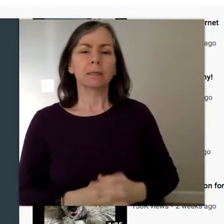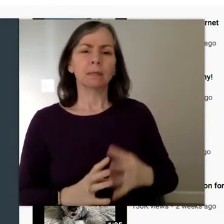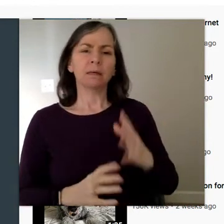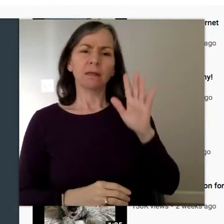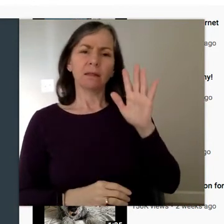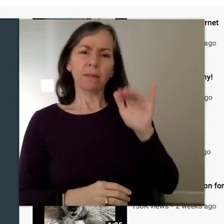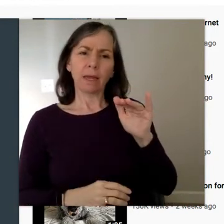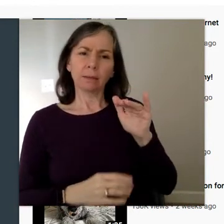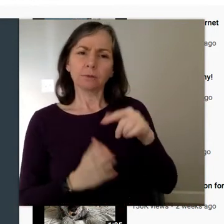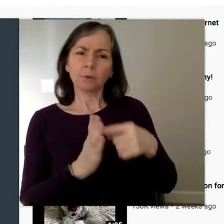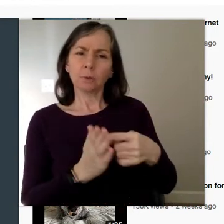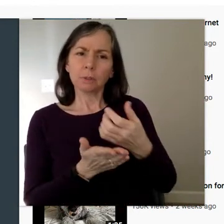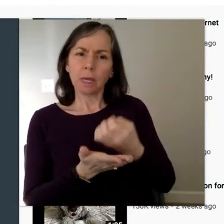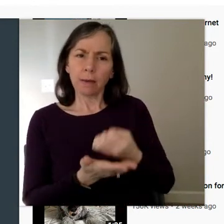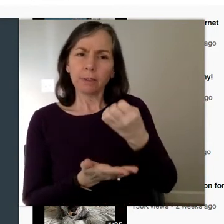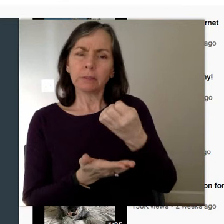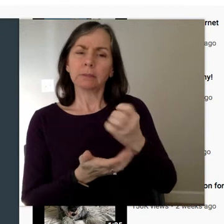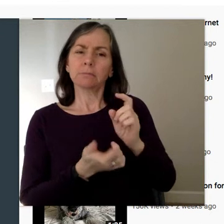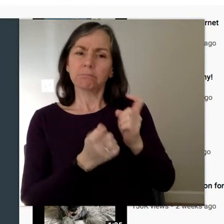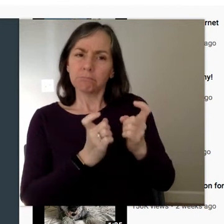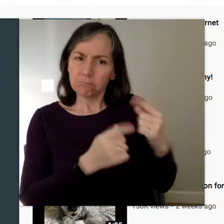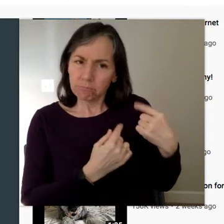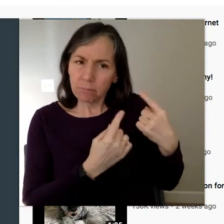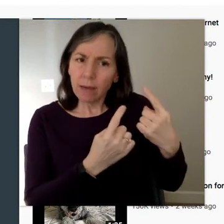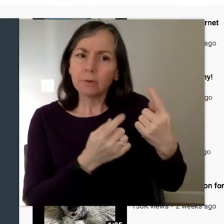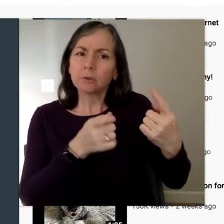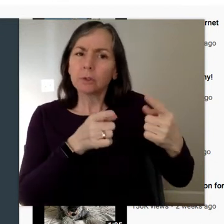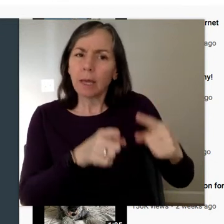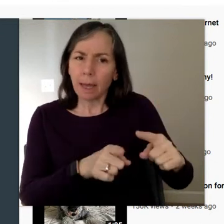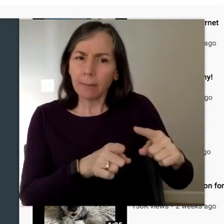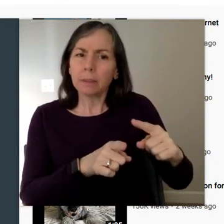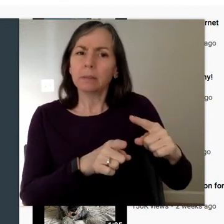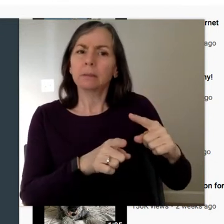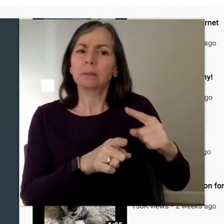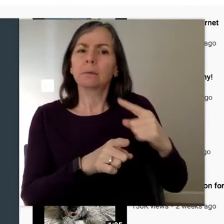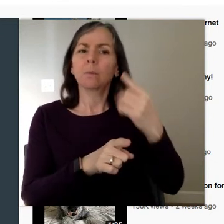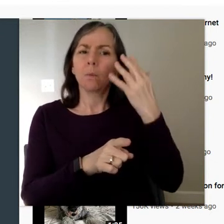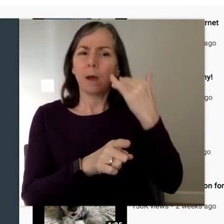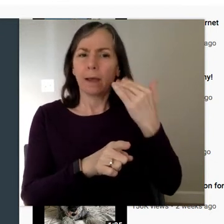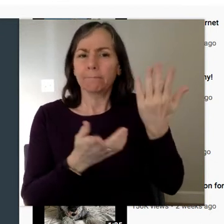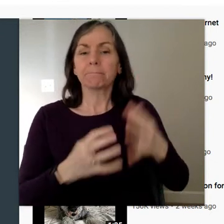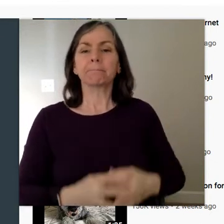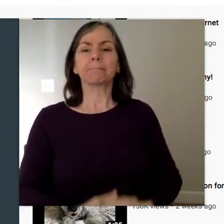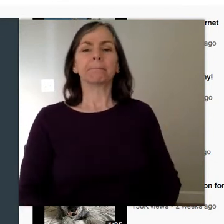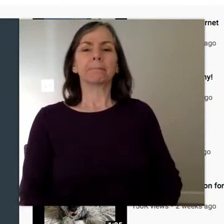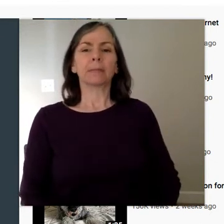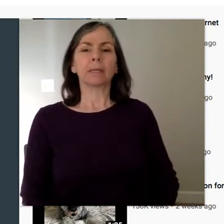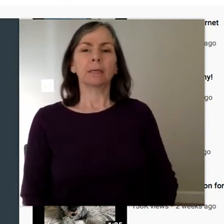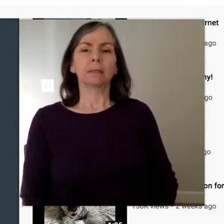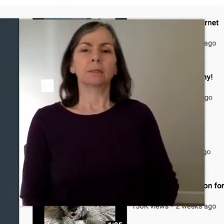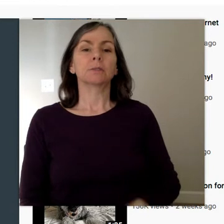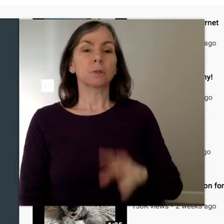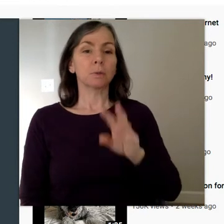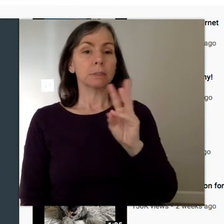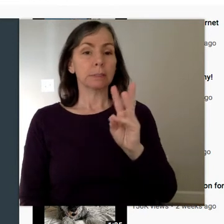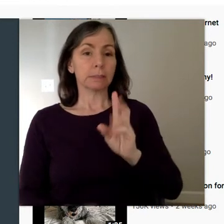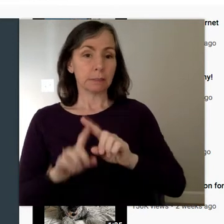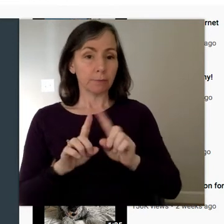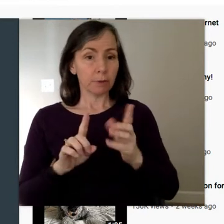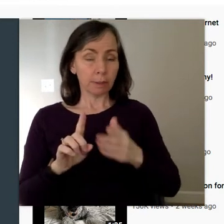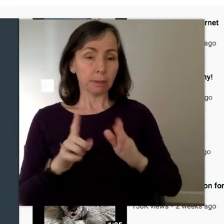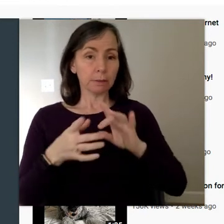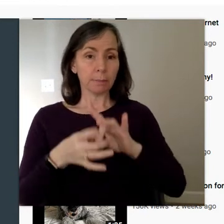provide evidence that evolution happened and is happening today? So the 6 pieces of evidence that you're going to